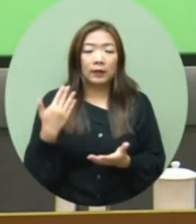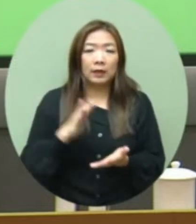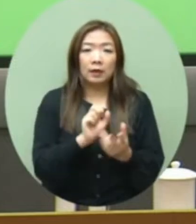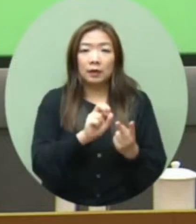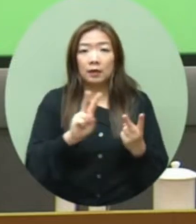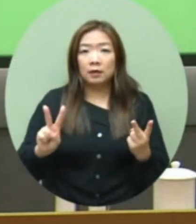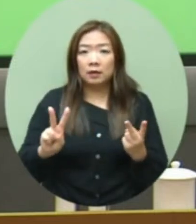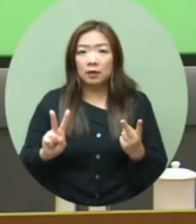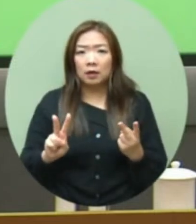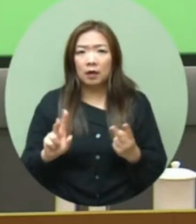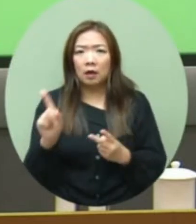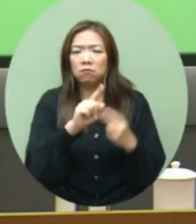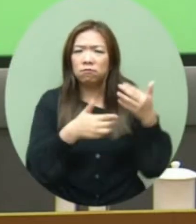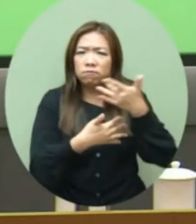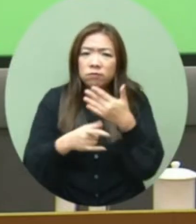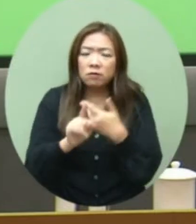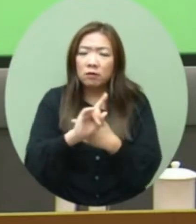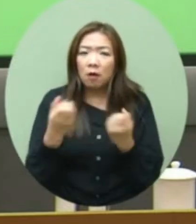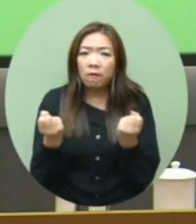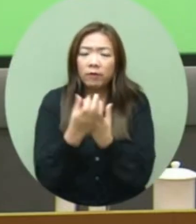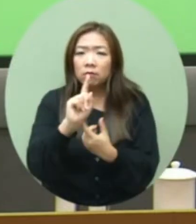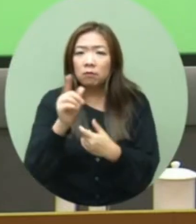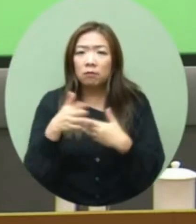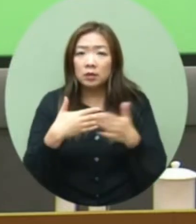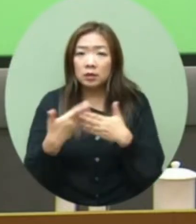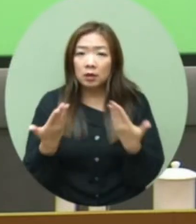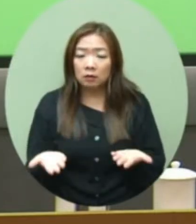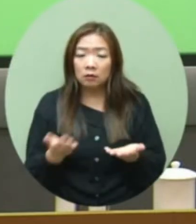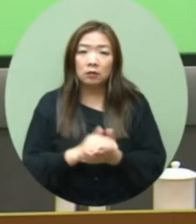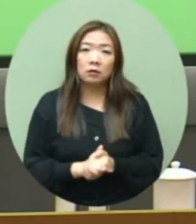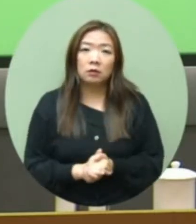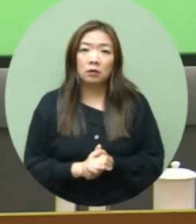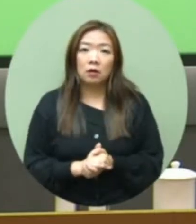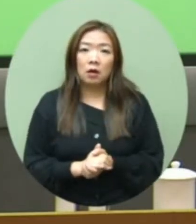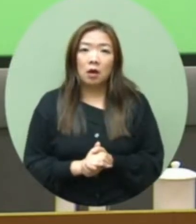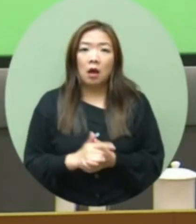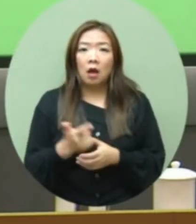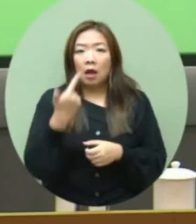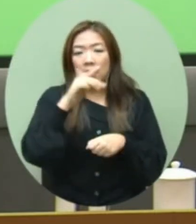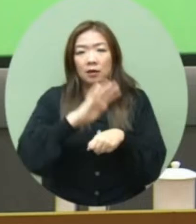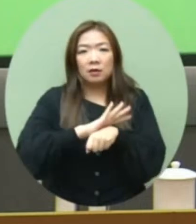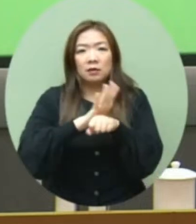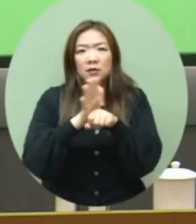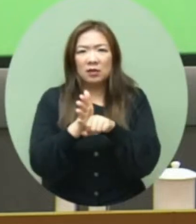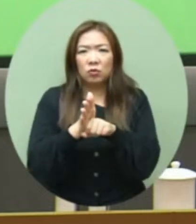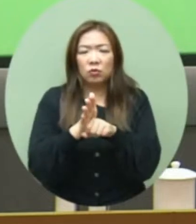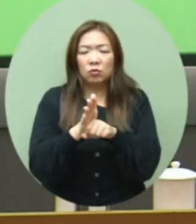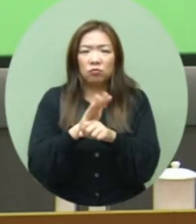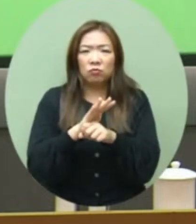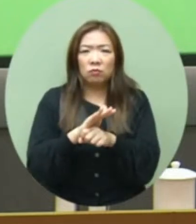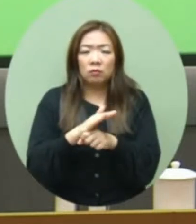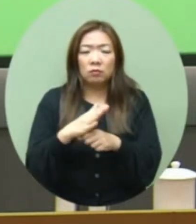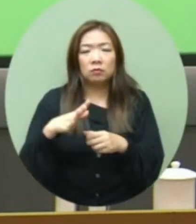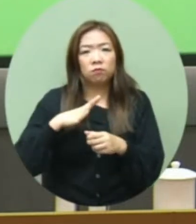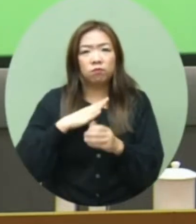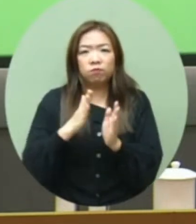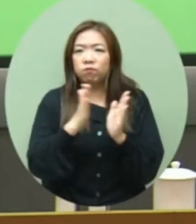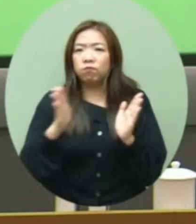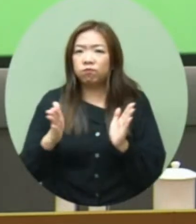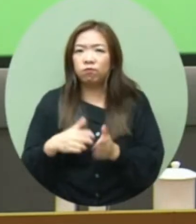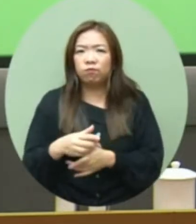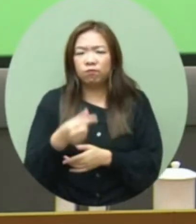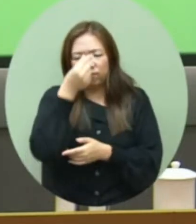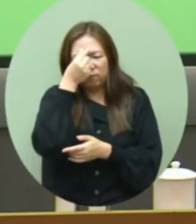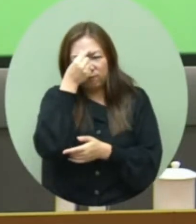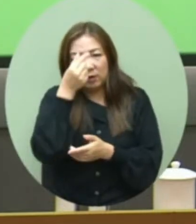The objective of policy address. Well, between 20 2020 and 2022, it